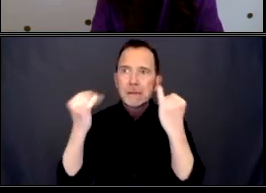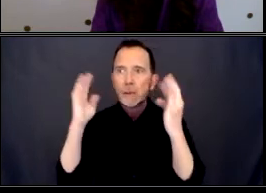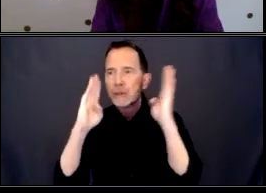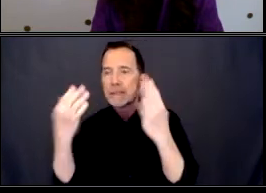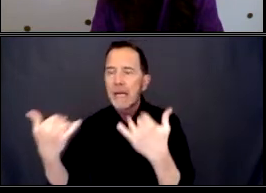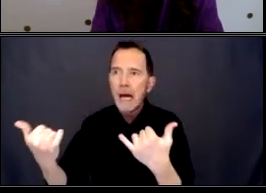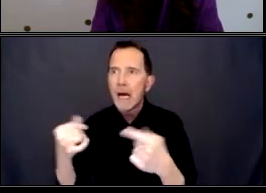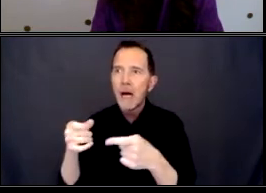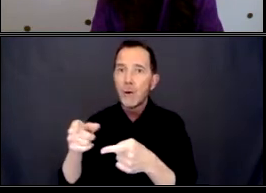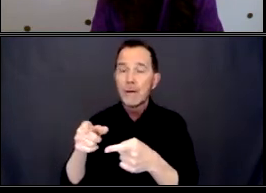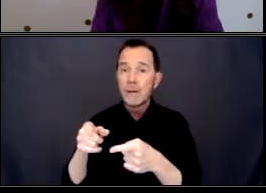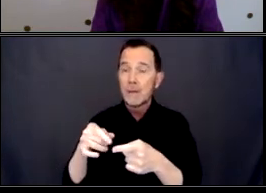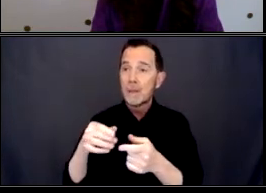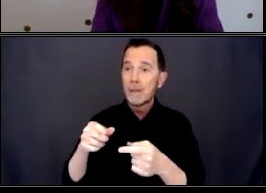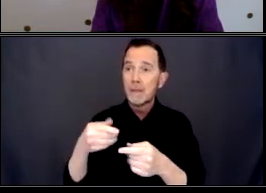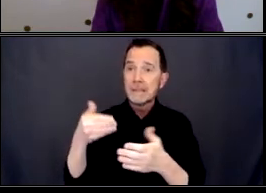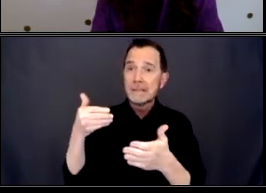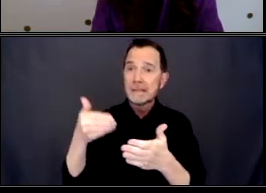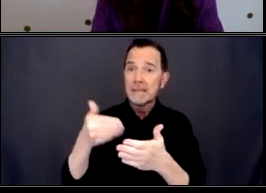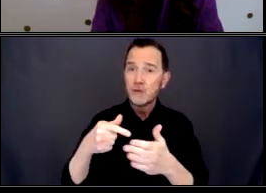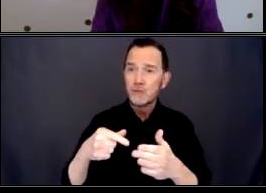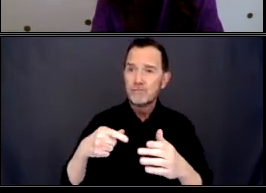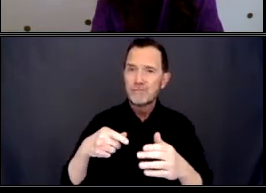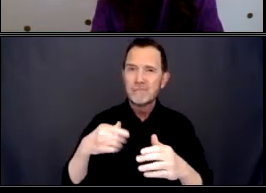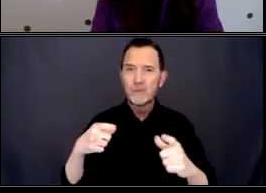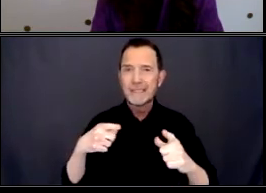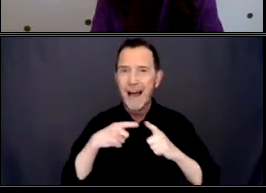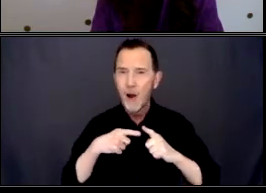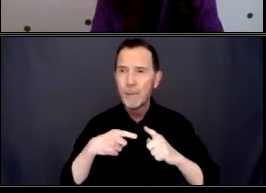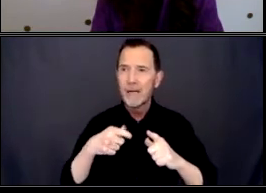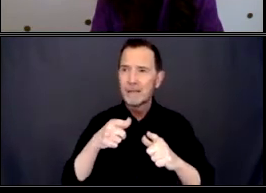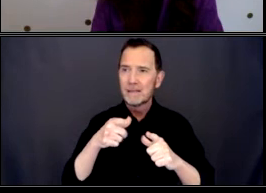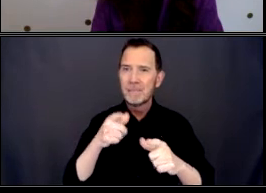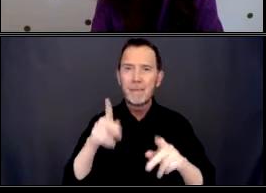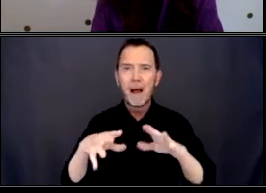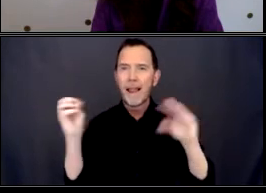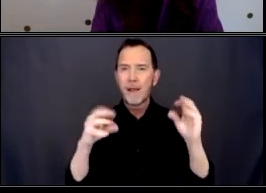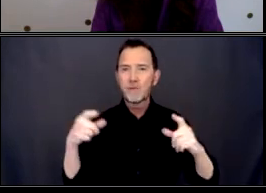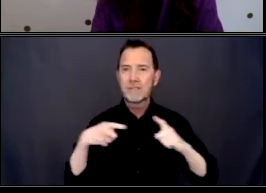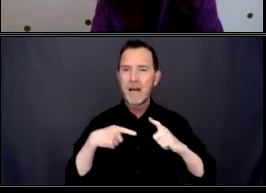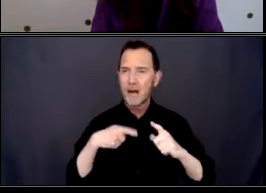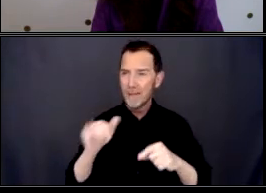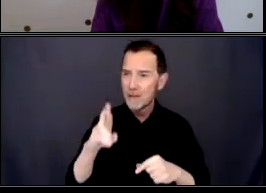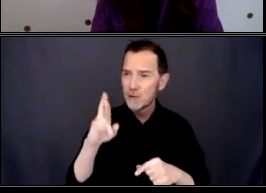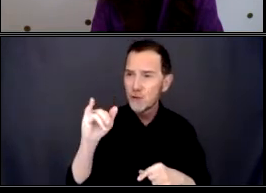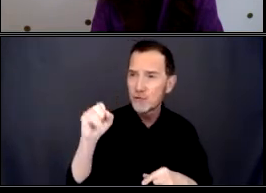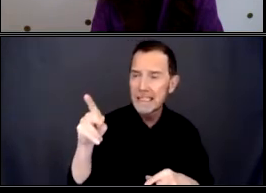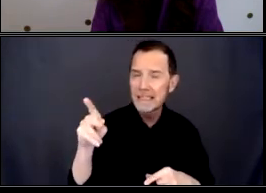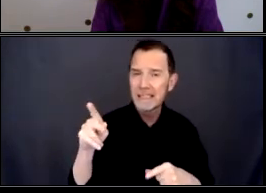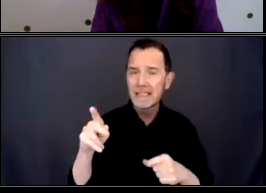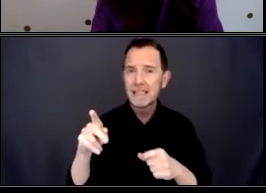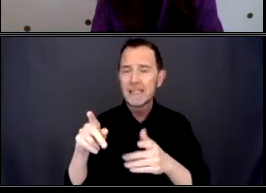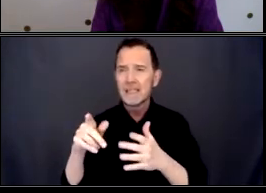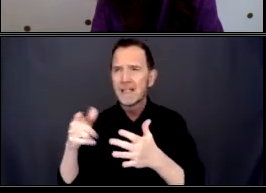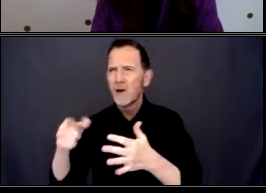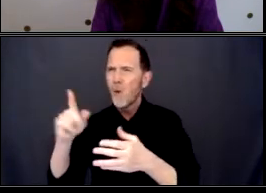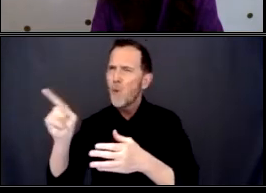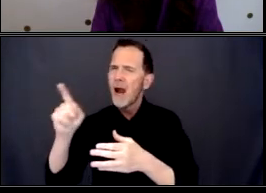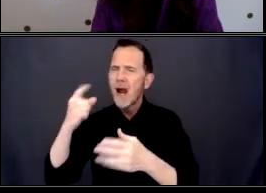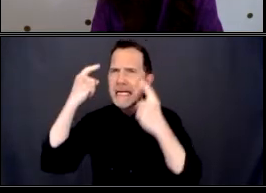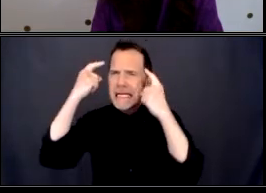cost of investing? Like, what is it? And for the first time in history, mental health is one of the top